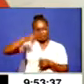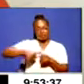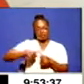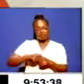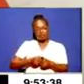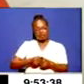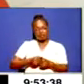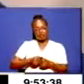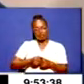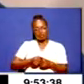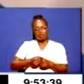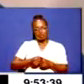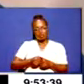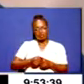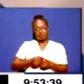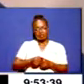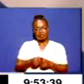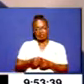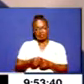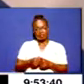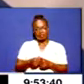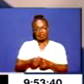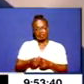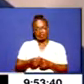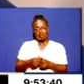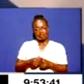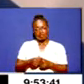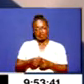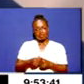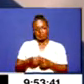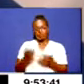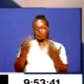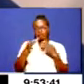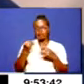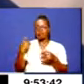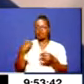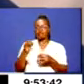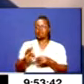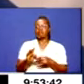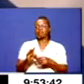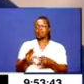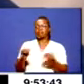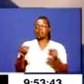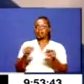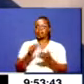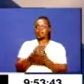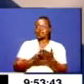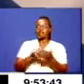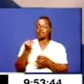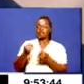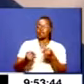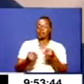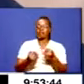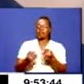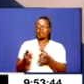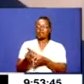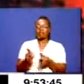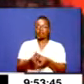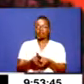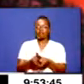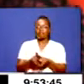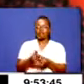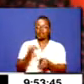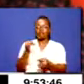my entire career. After finishing third in the heats, Omanyala qualified for the semifinals, which he also finished in the